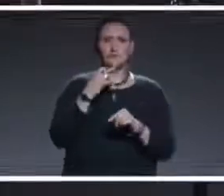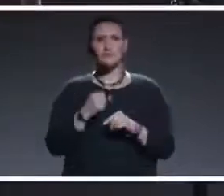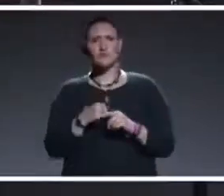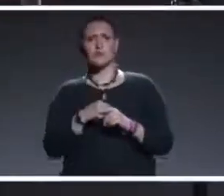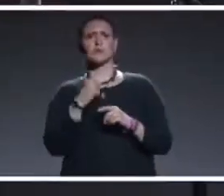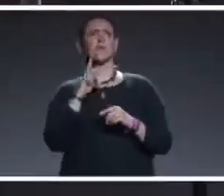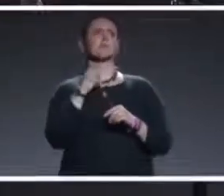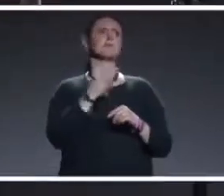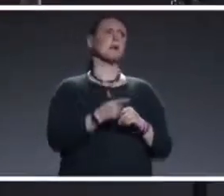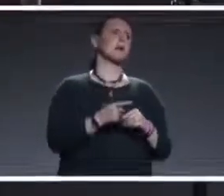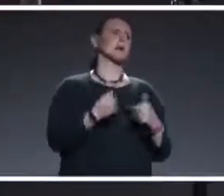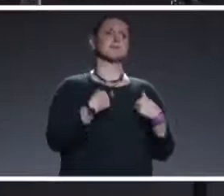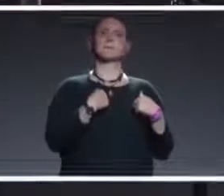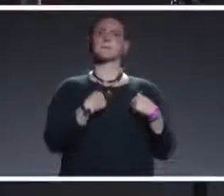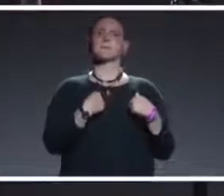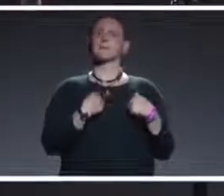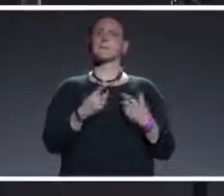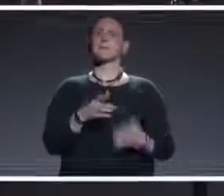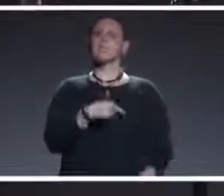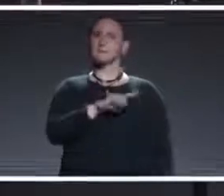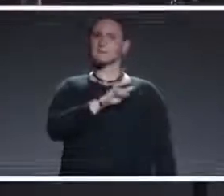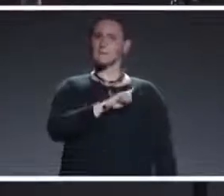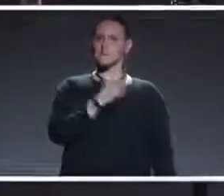kid, to see